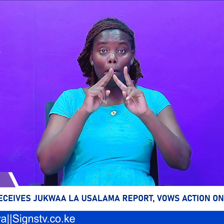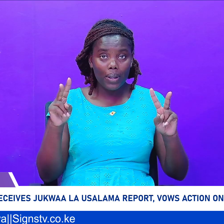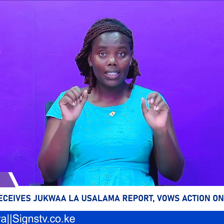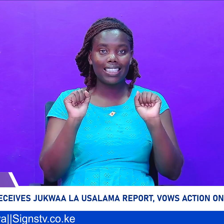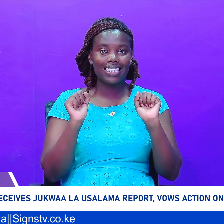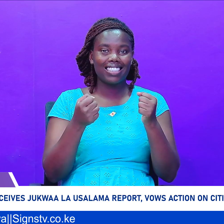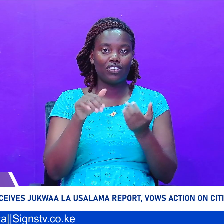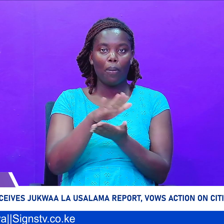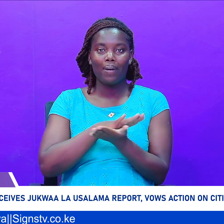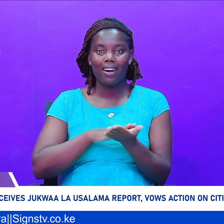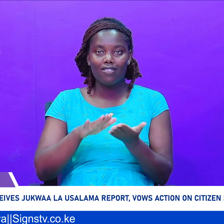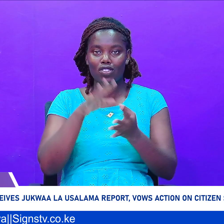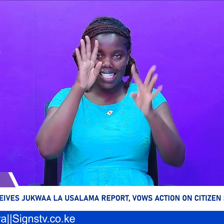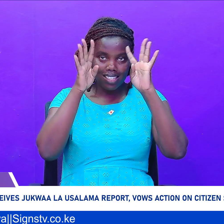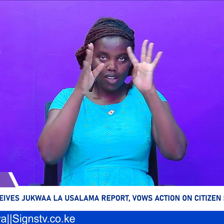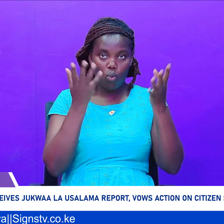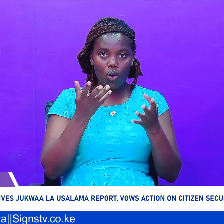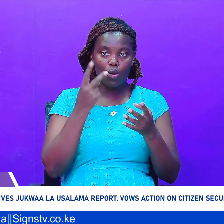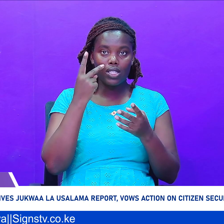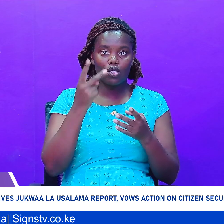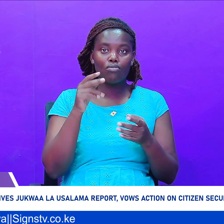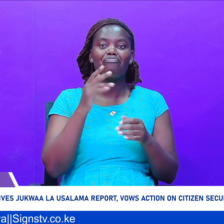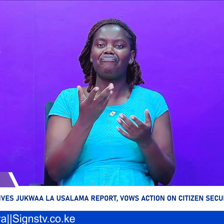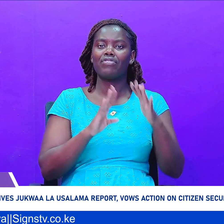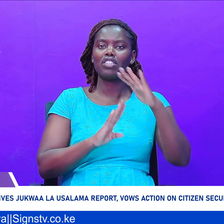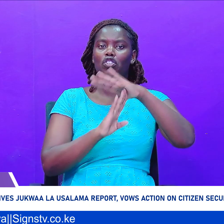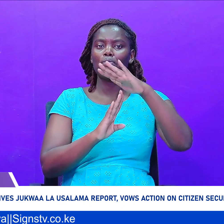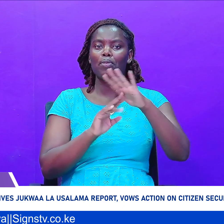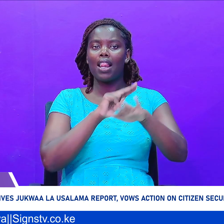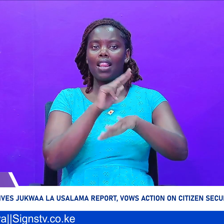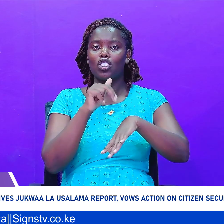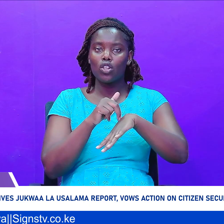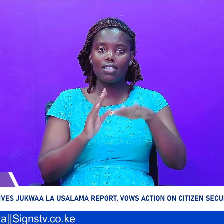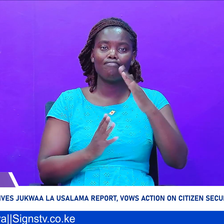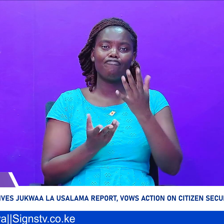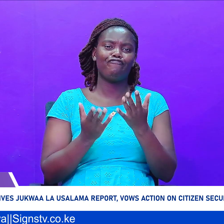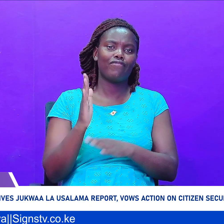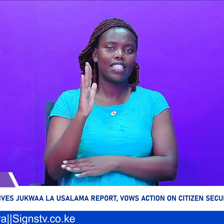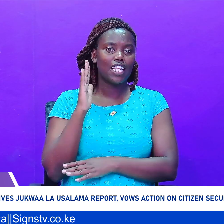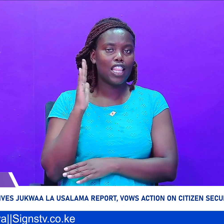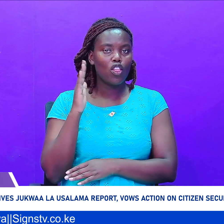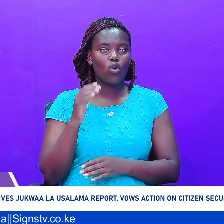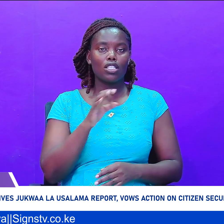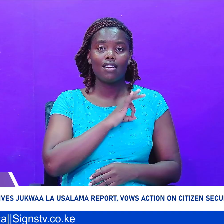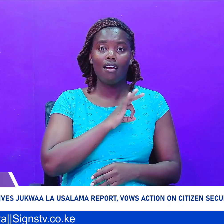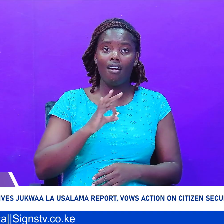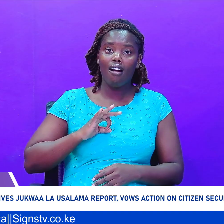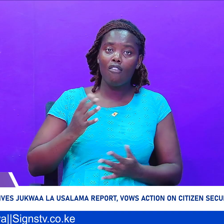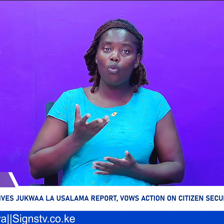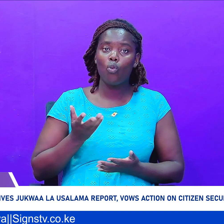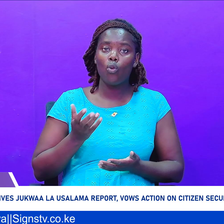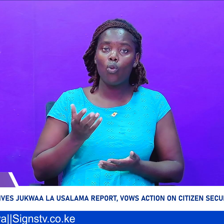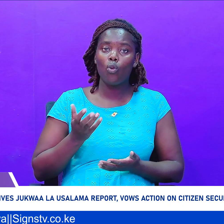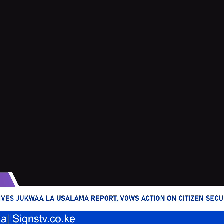initiative, which saw top national security officials engage with communities for months